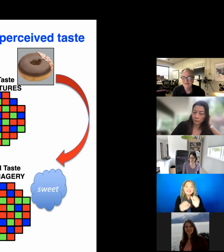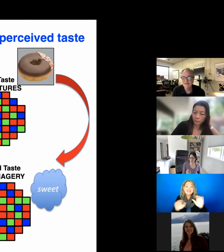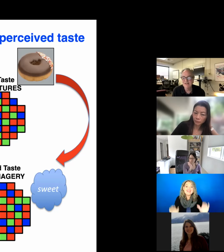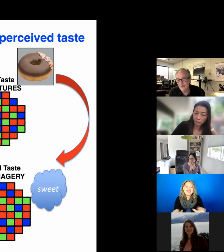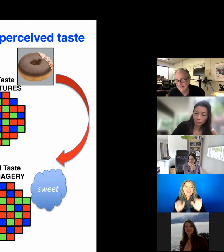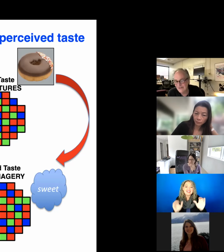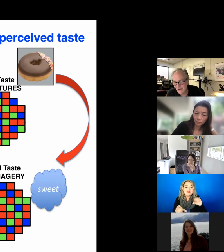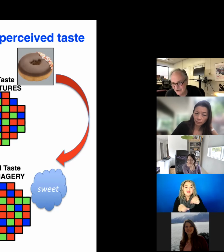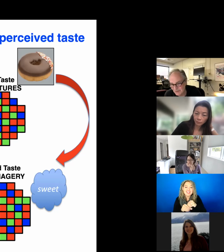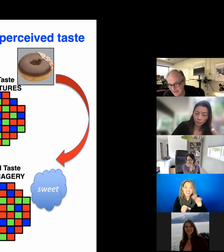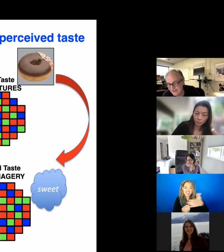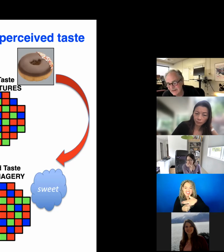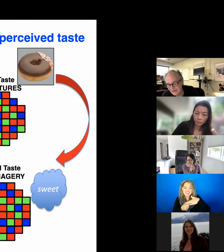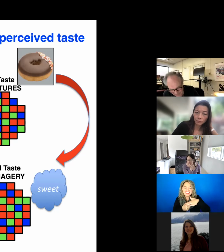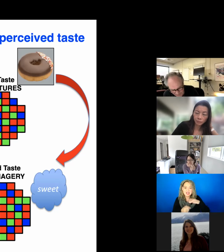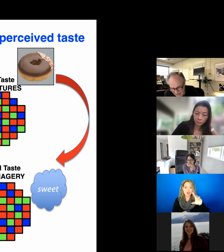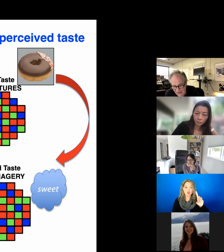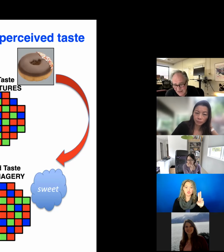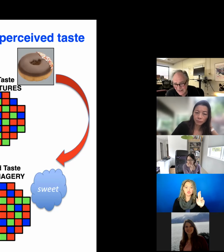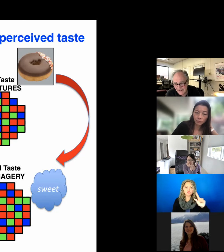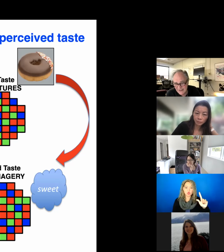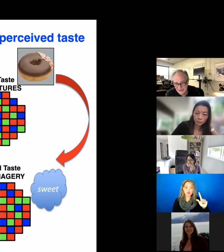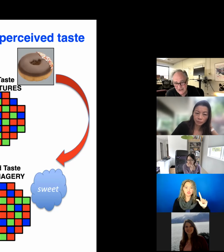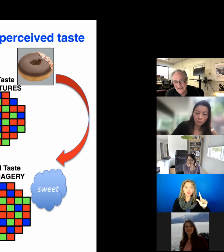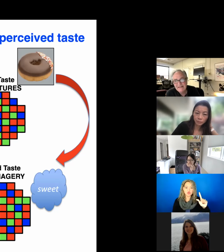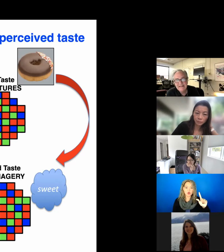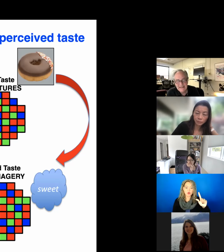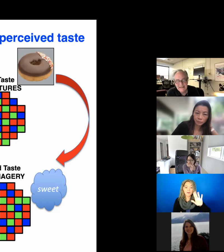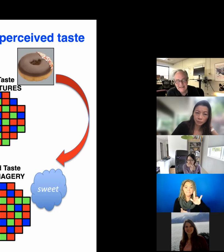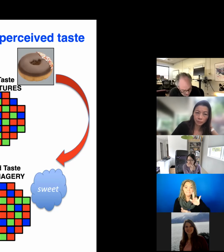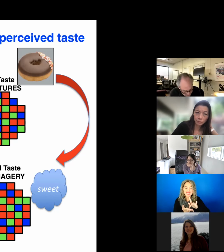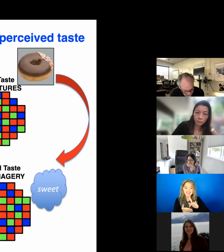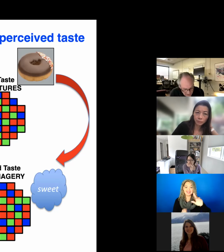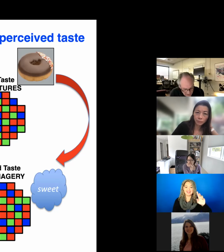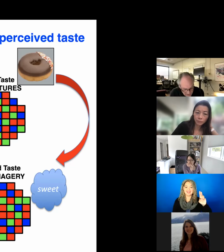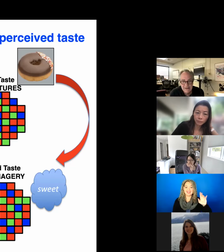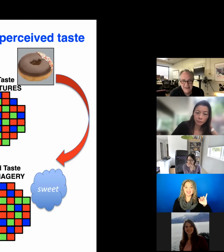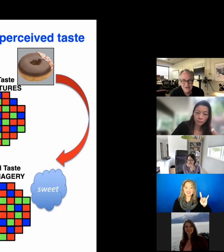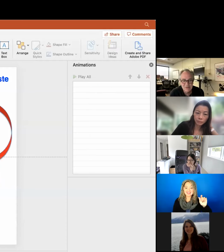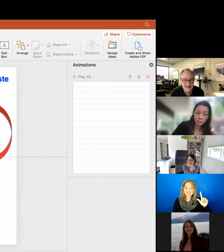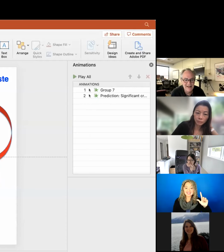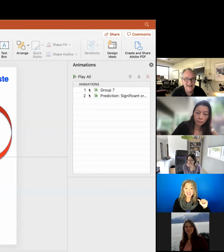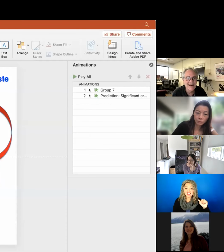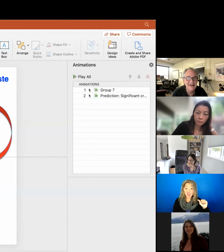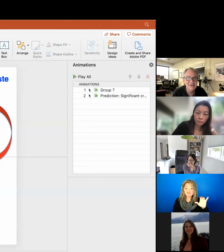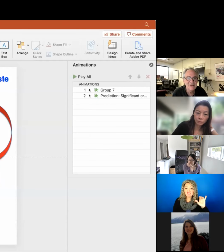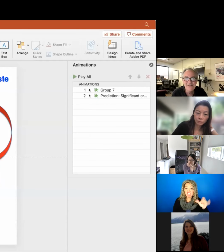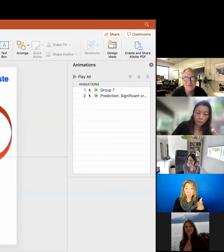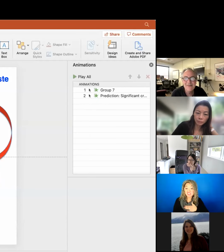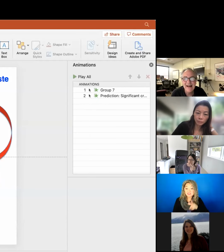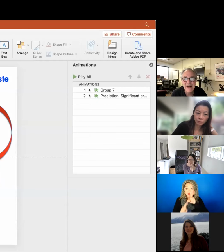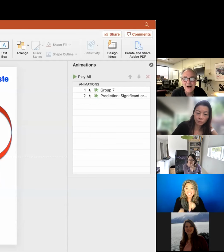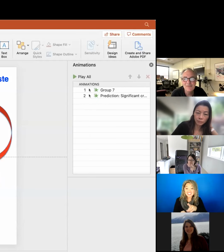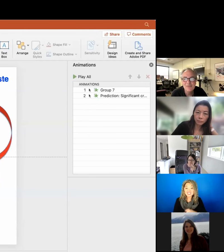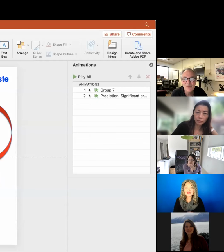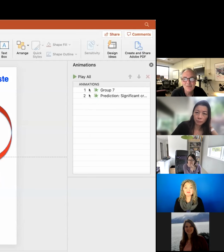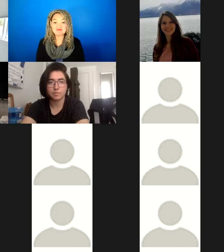in this area of dorsal mid insula. So that's my answer.